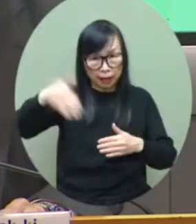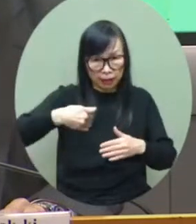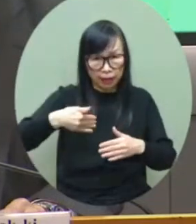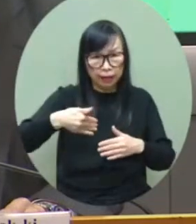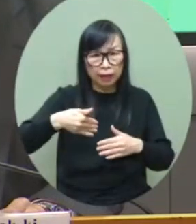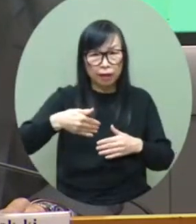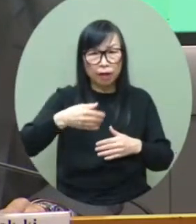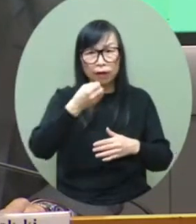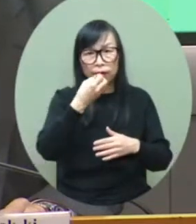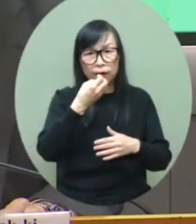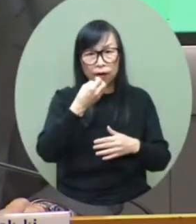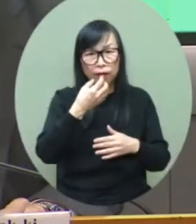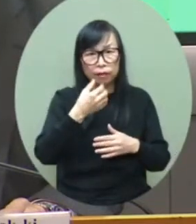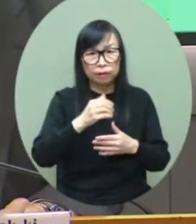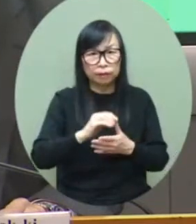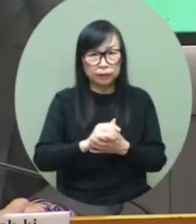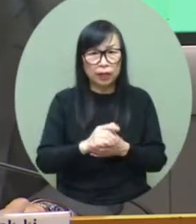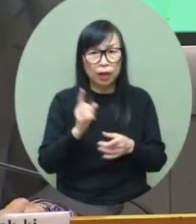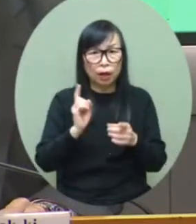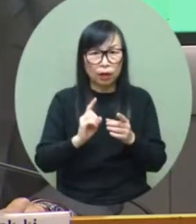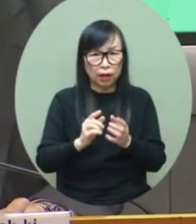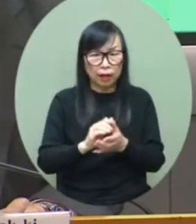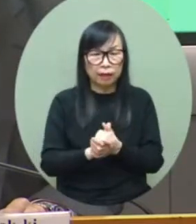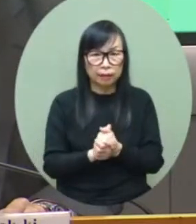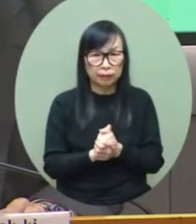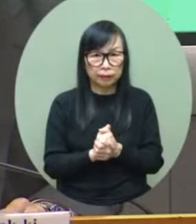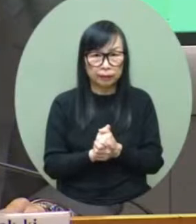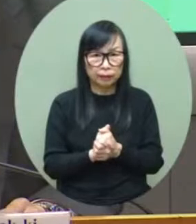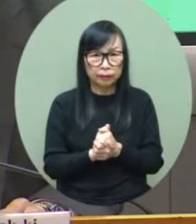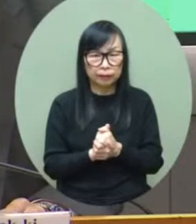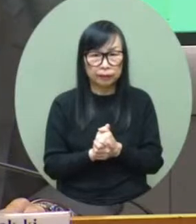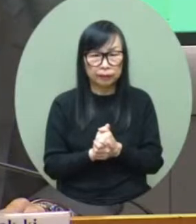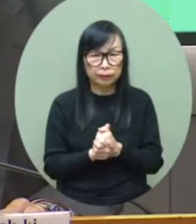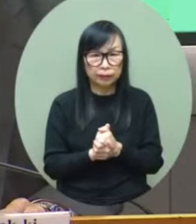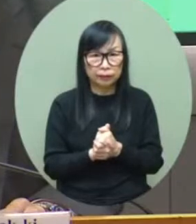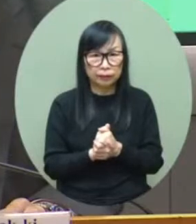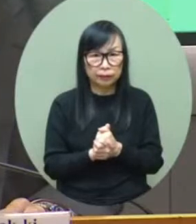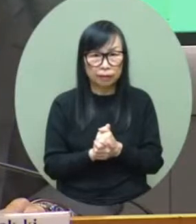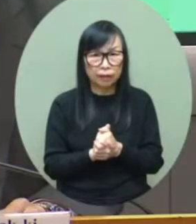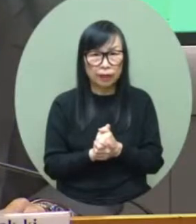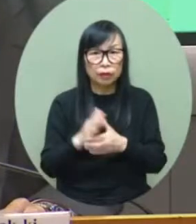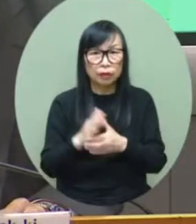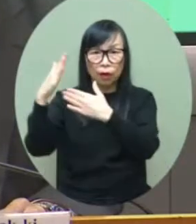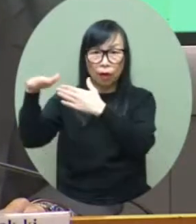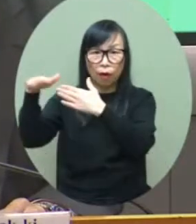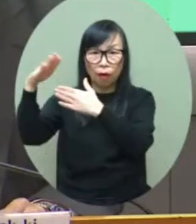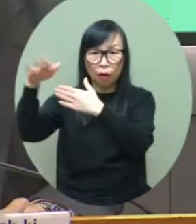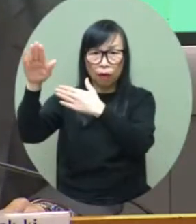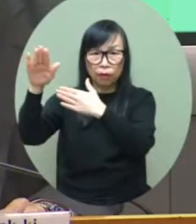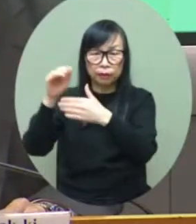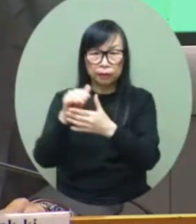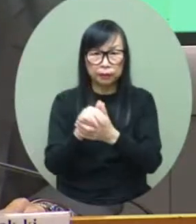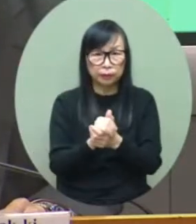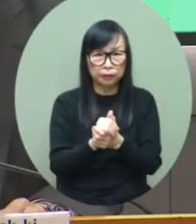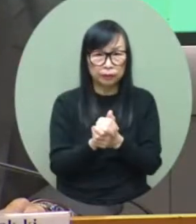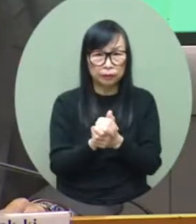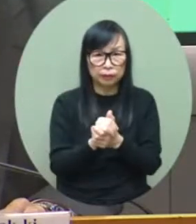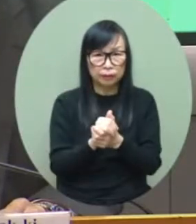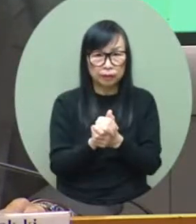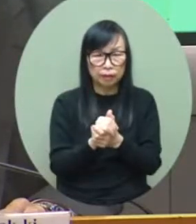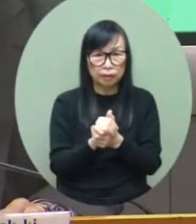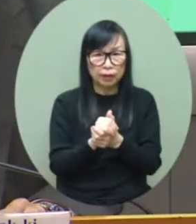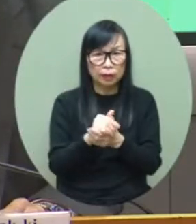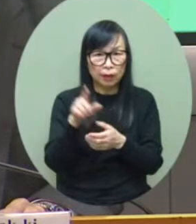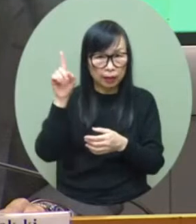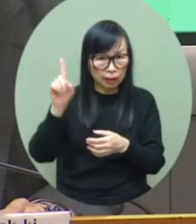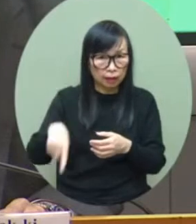words, people from Macau could, people between Hong Kong and Macau could travel freely anytime as they wish. As